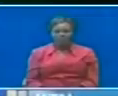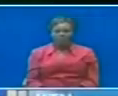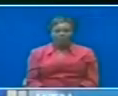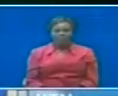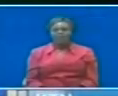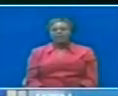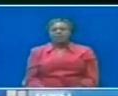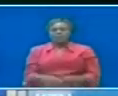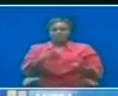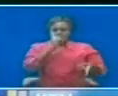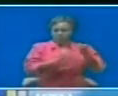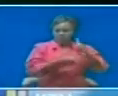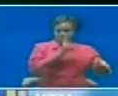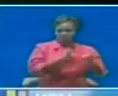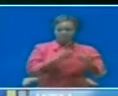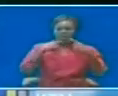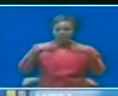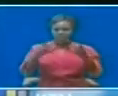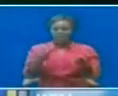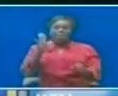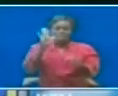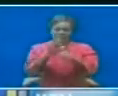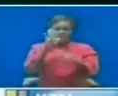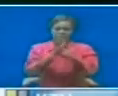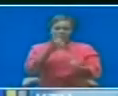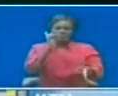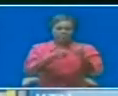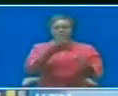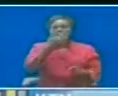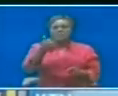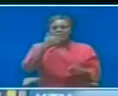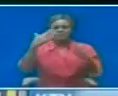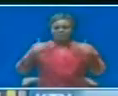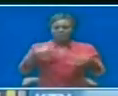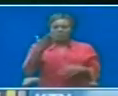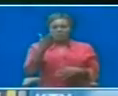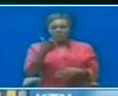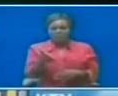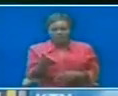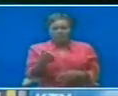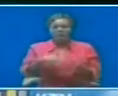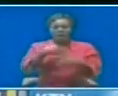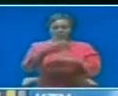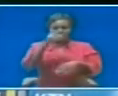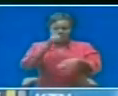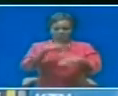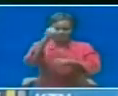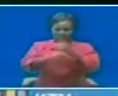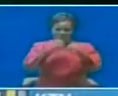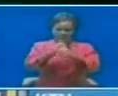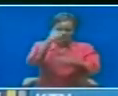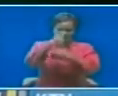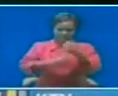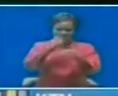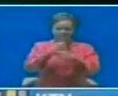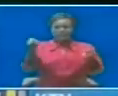And to some athletics news now, there are tens of marathon races run by the best marathoners in the world who are always after fast times each year. The Berlin